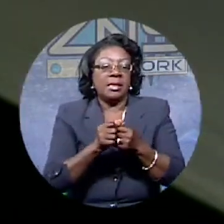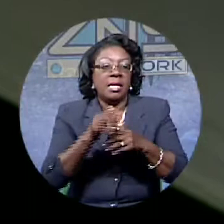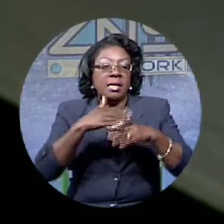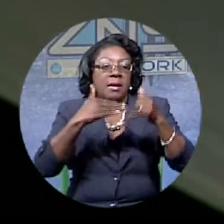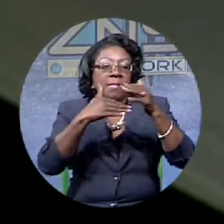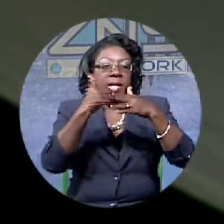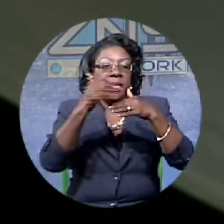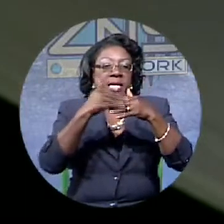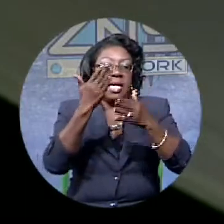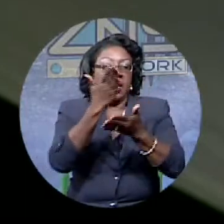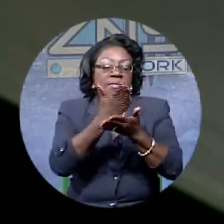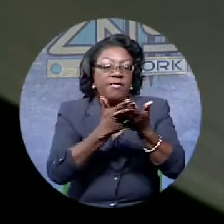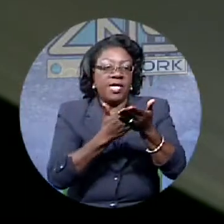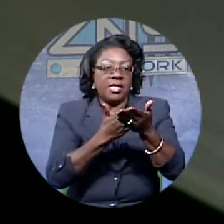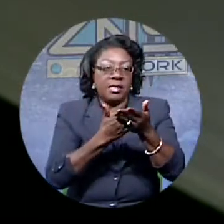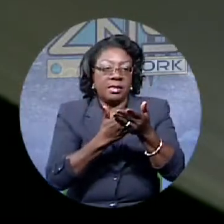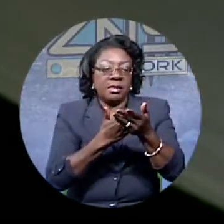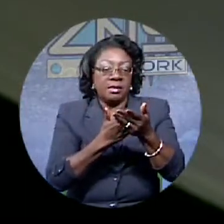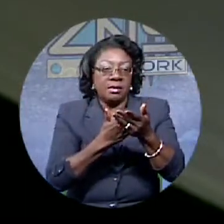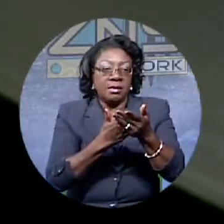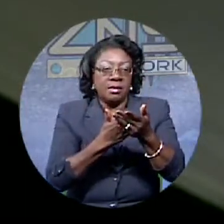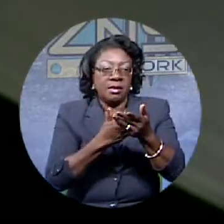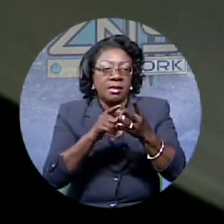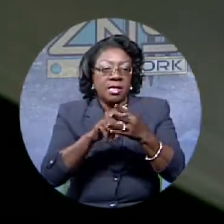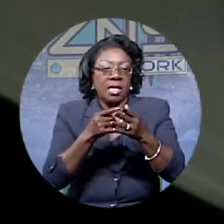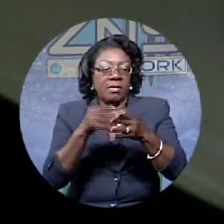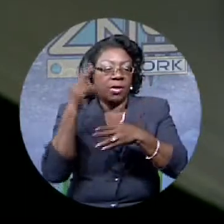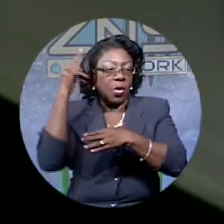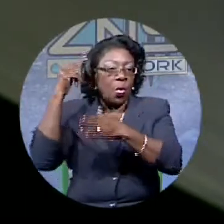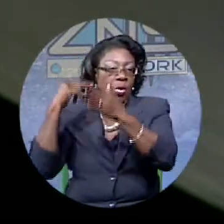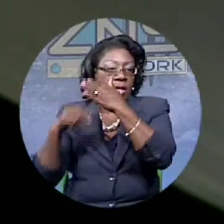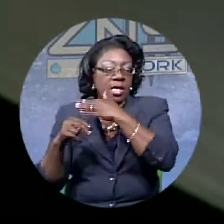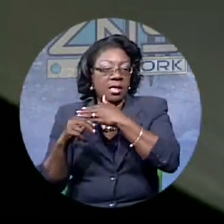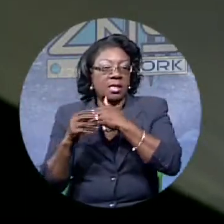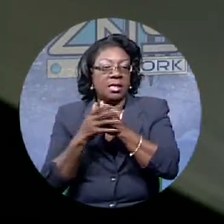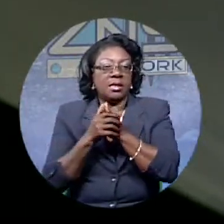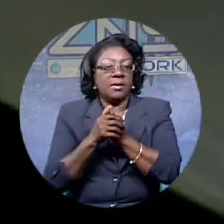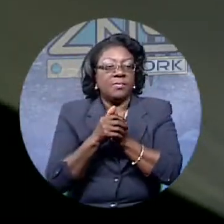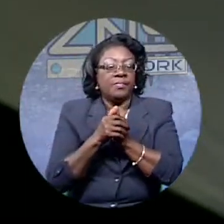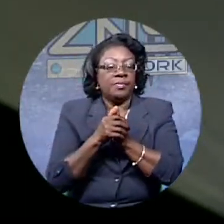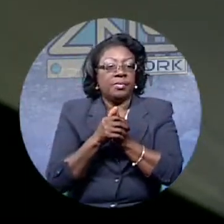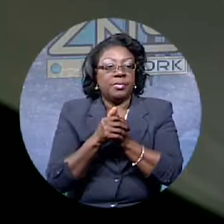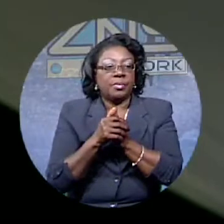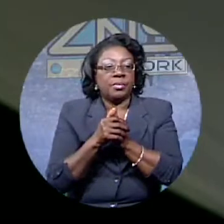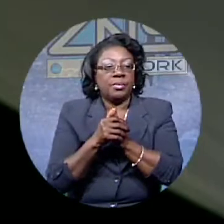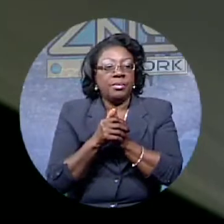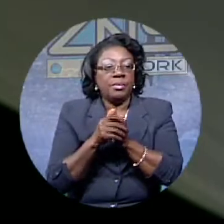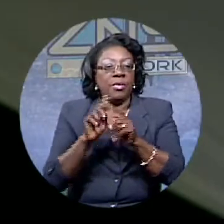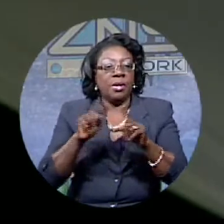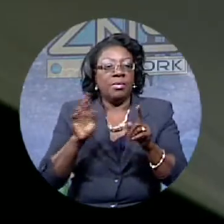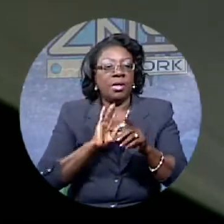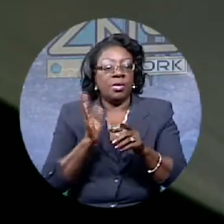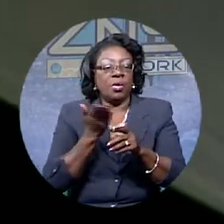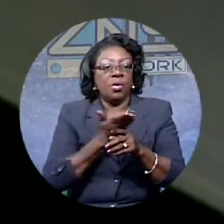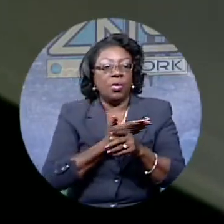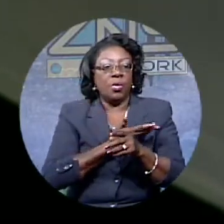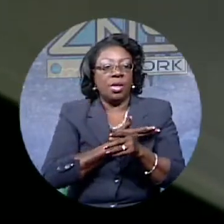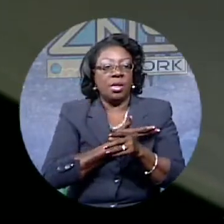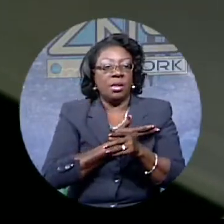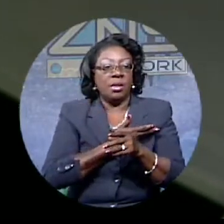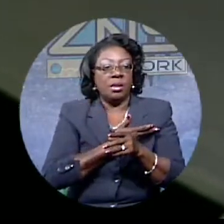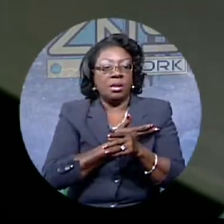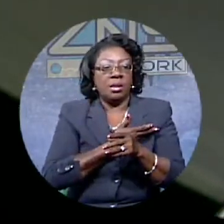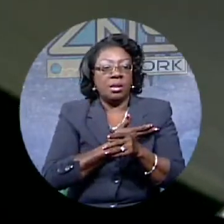in phases deluxe condo hotel, which just look like for deluxe room for us, but will be on a condo